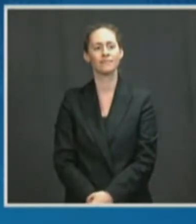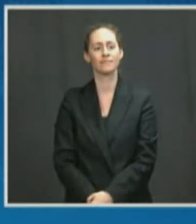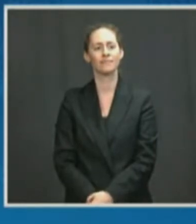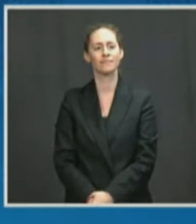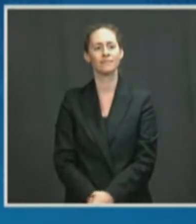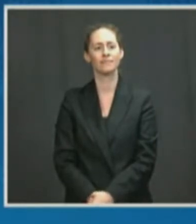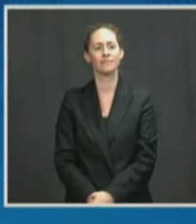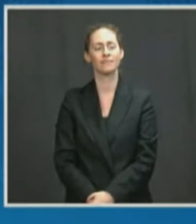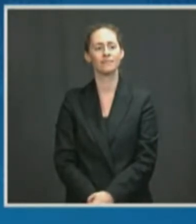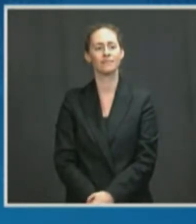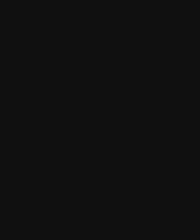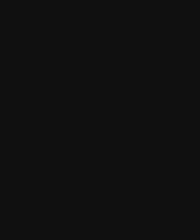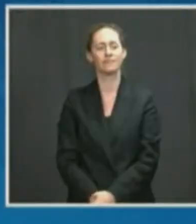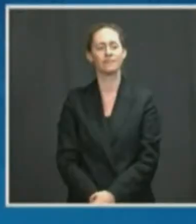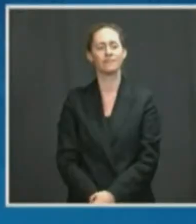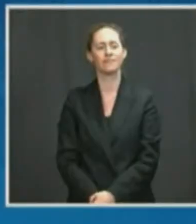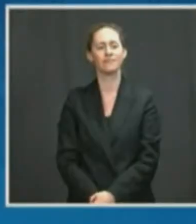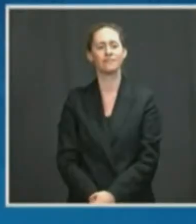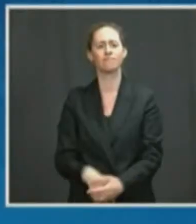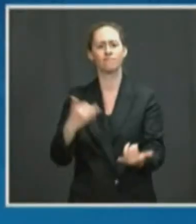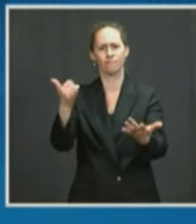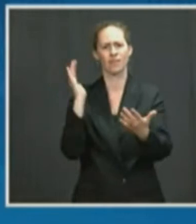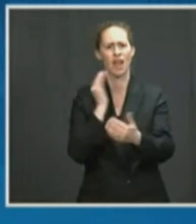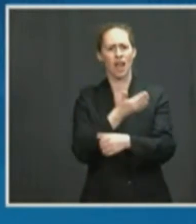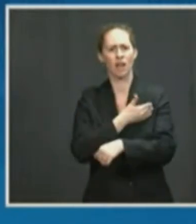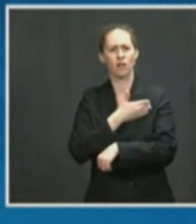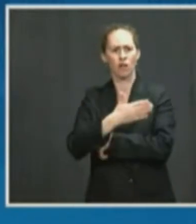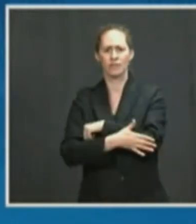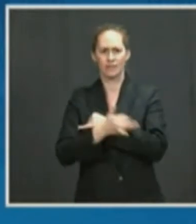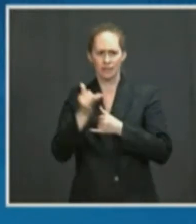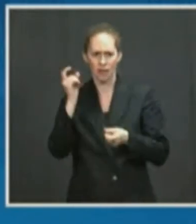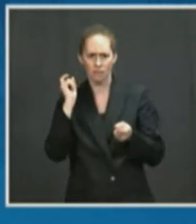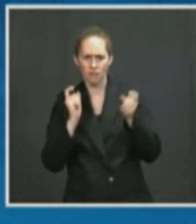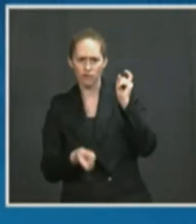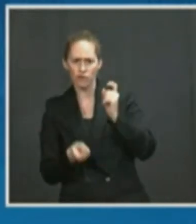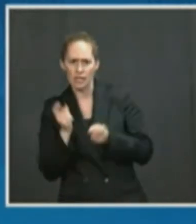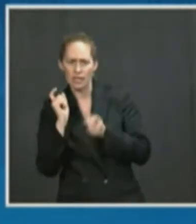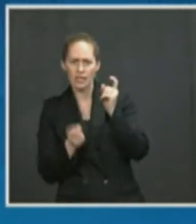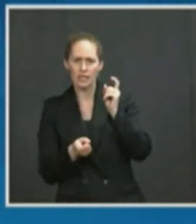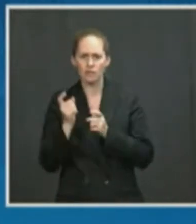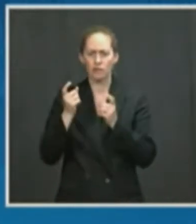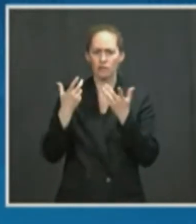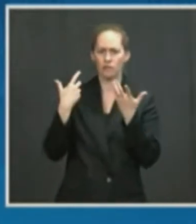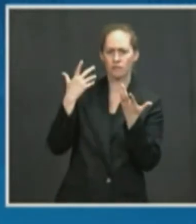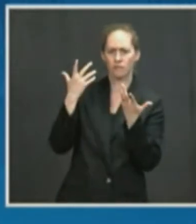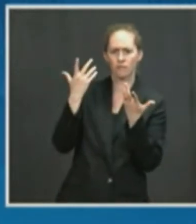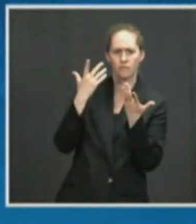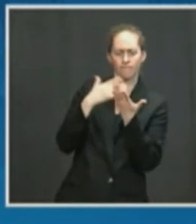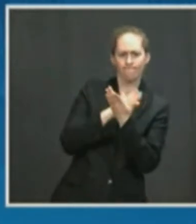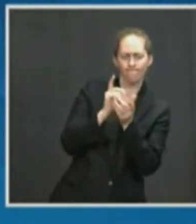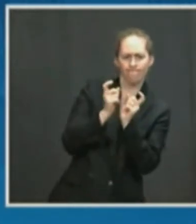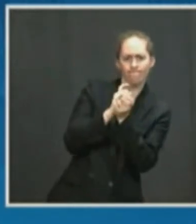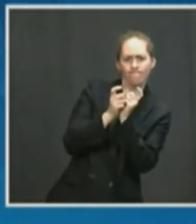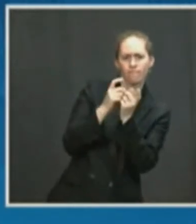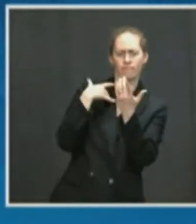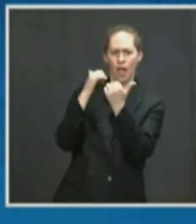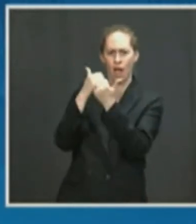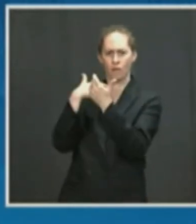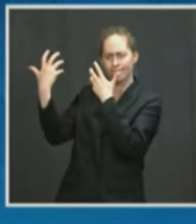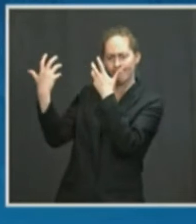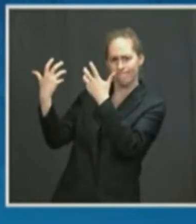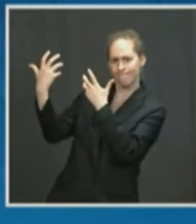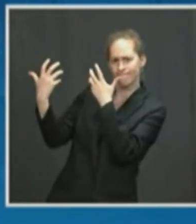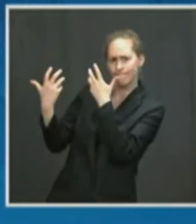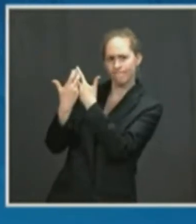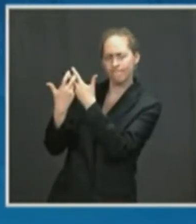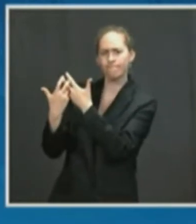We shared our points of view and the ways in which we have thought of tackling